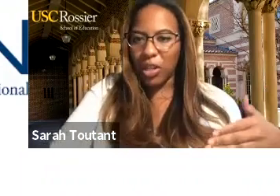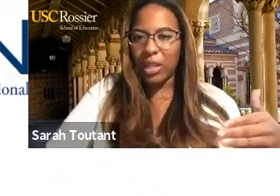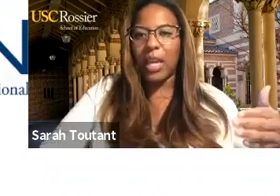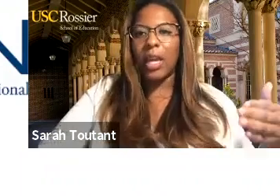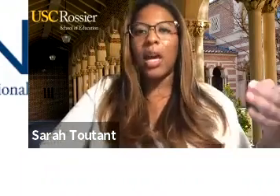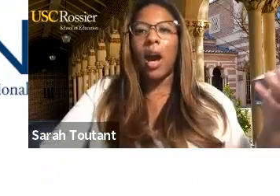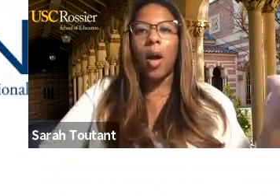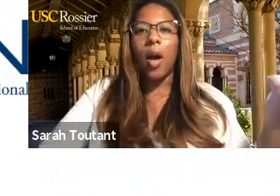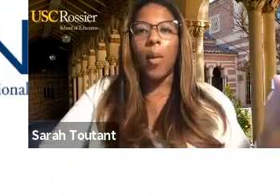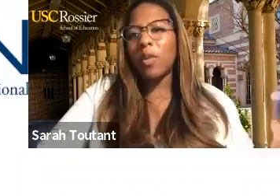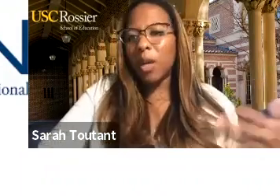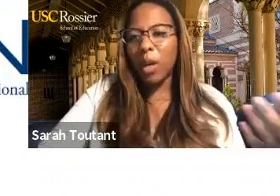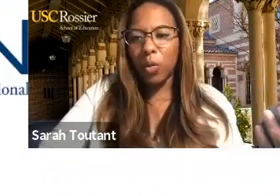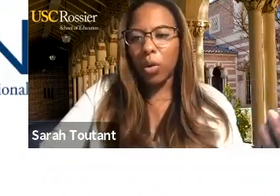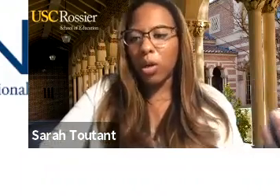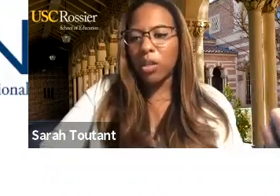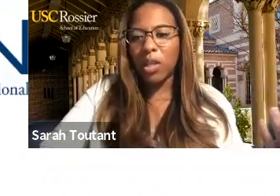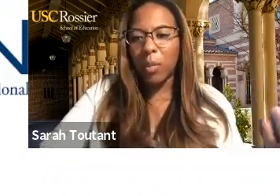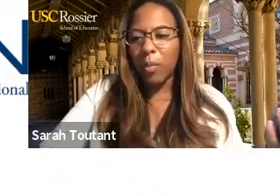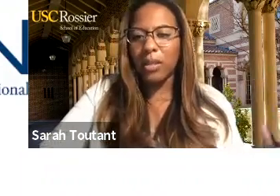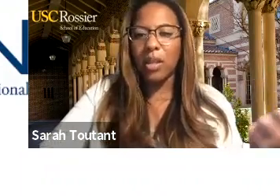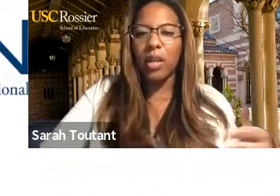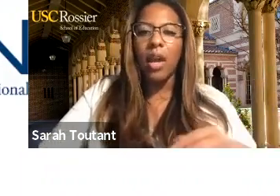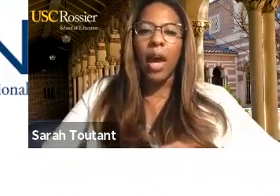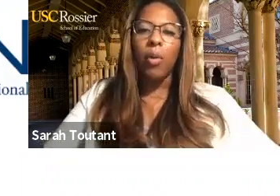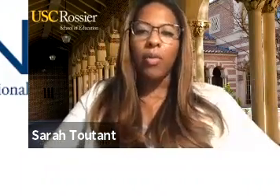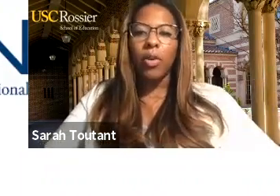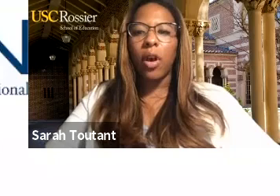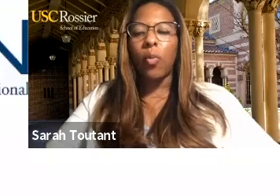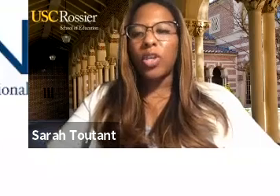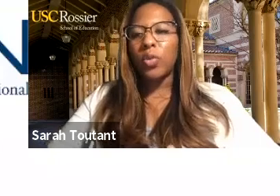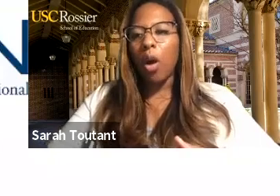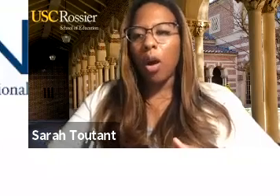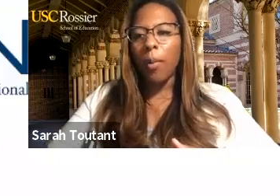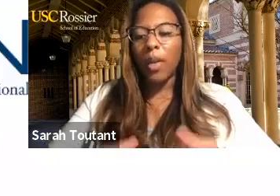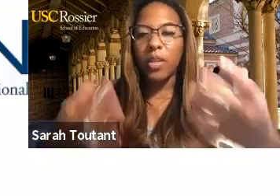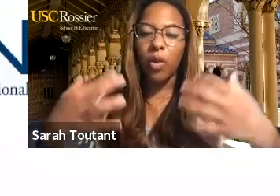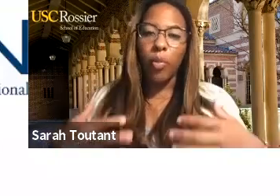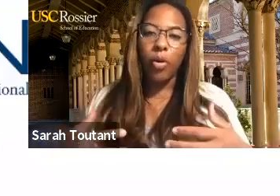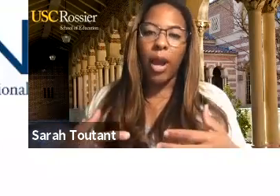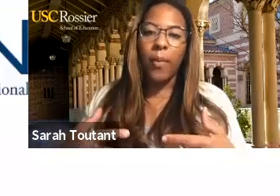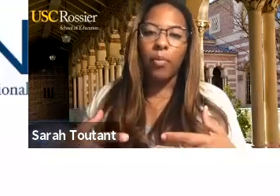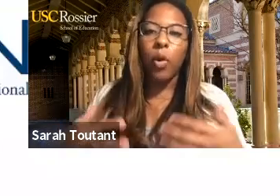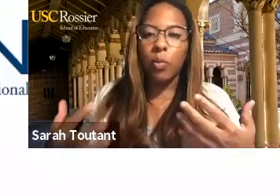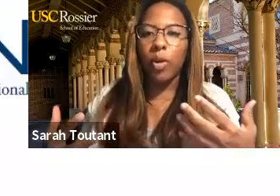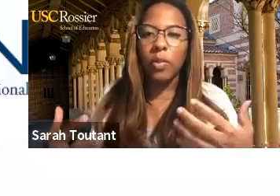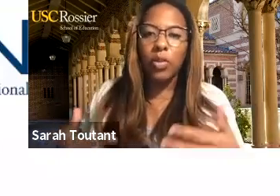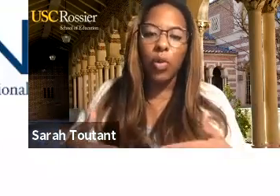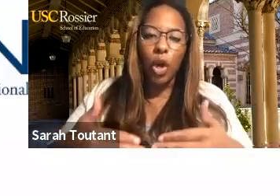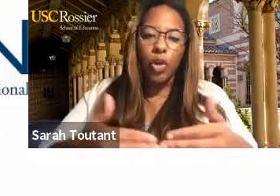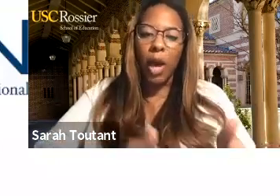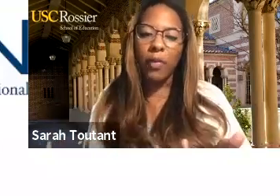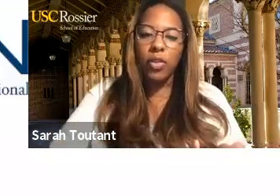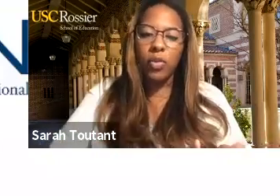classes you're going to take, might even be a mentor to some capacity. However, when you, at least for our program, most programs